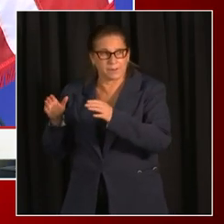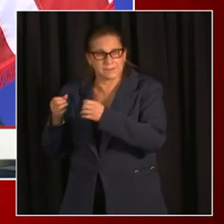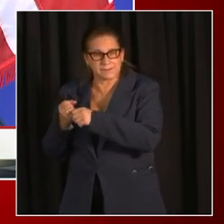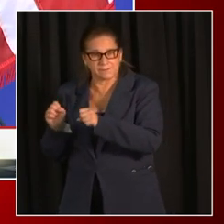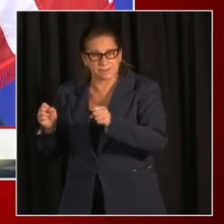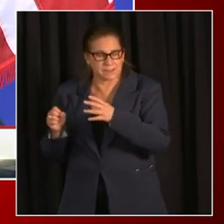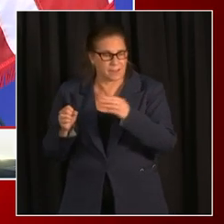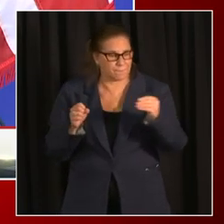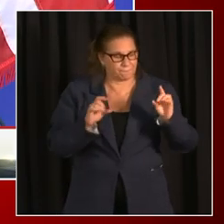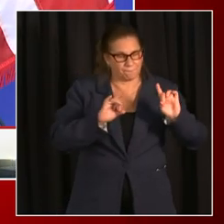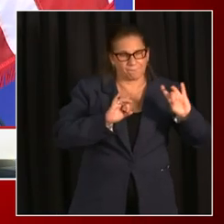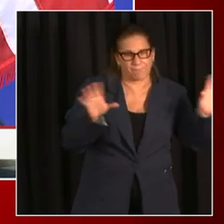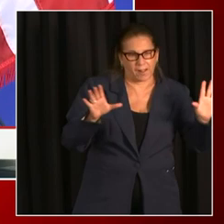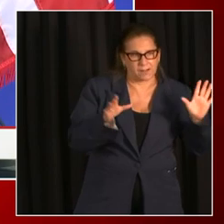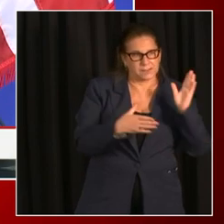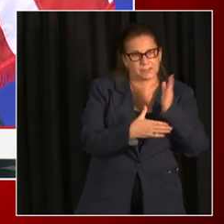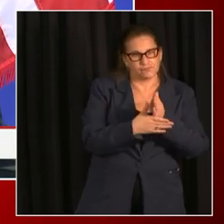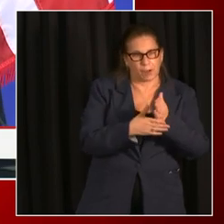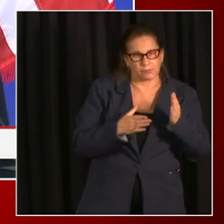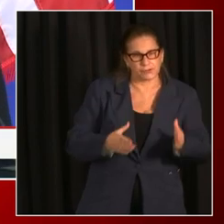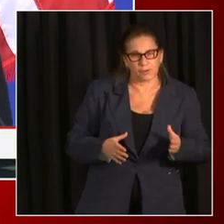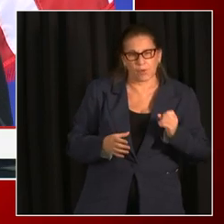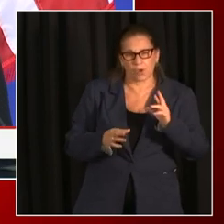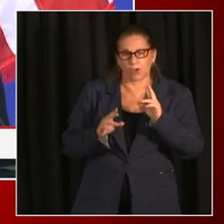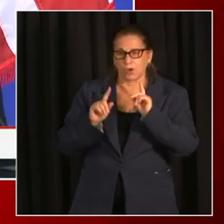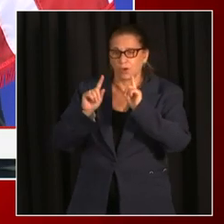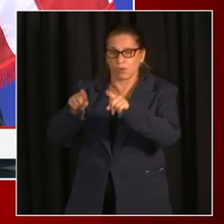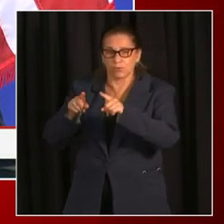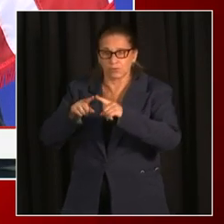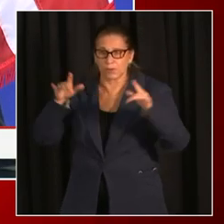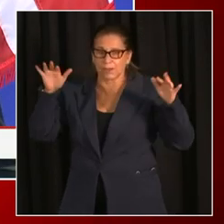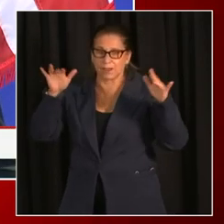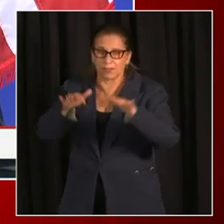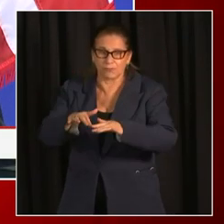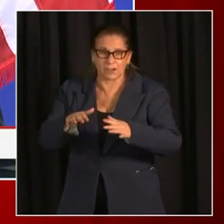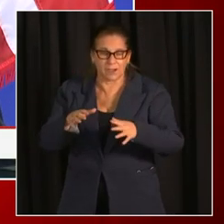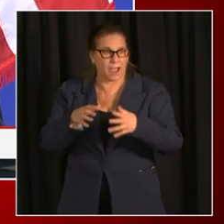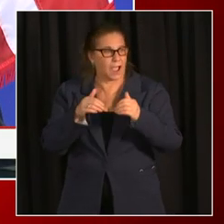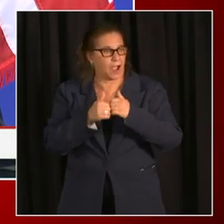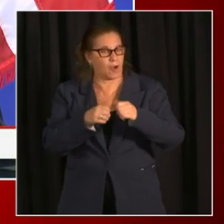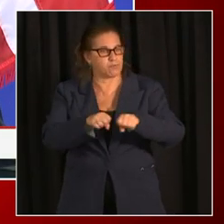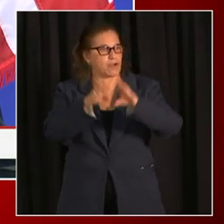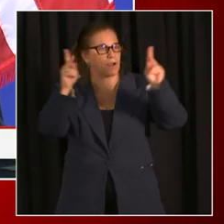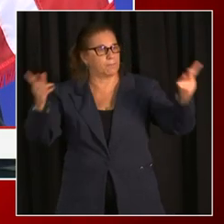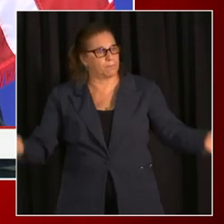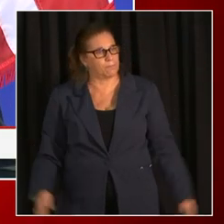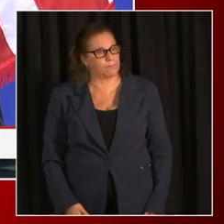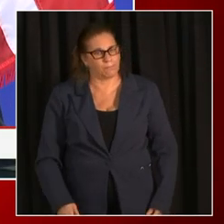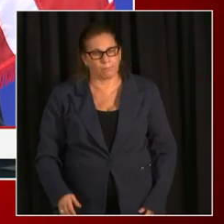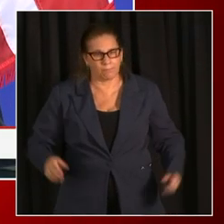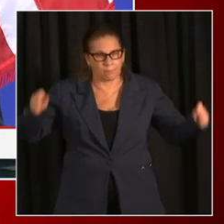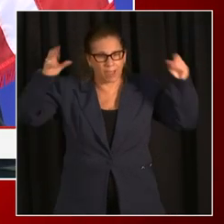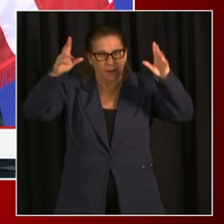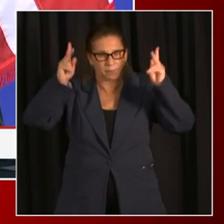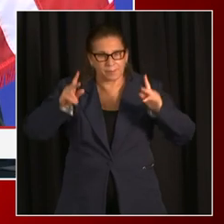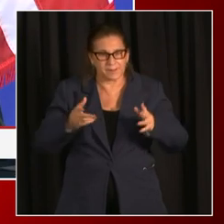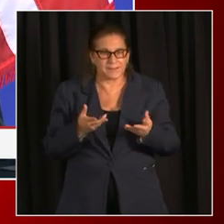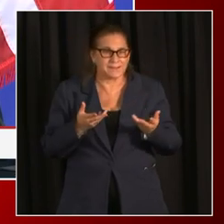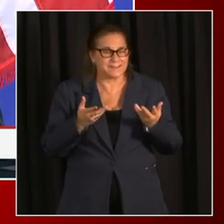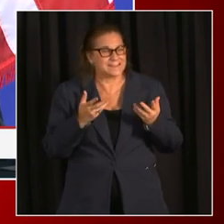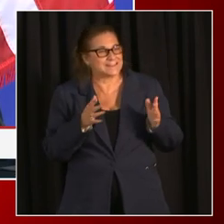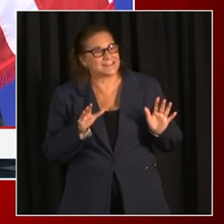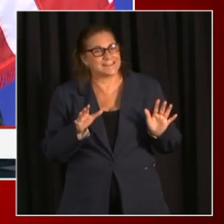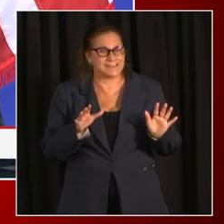or healthcare officials to go to these gatherings as they are starting to gather to try to break them up politely before the police,